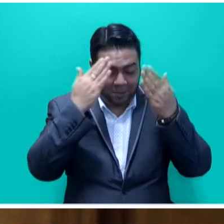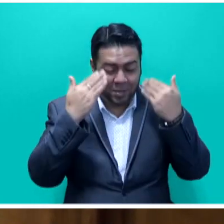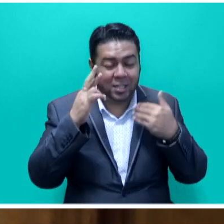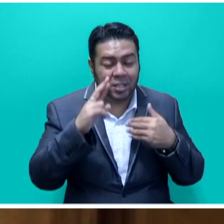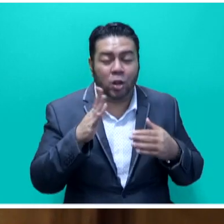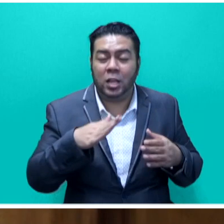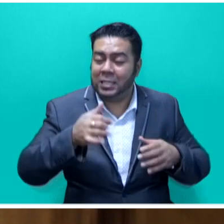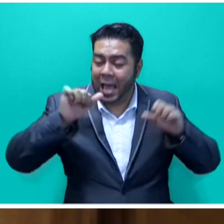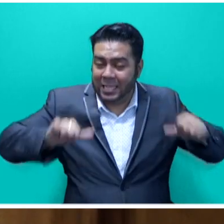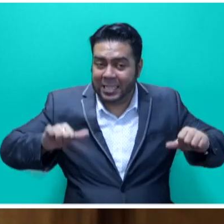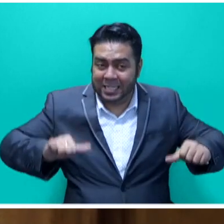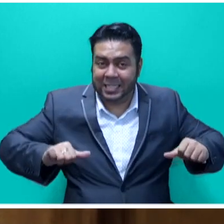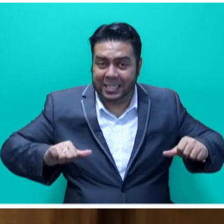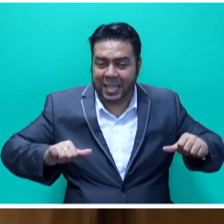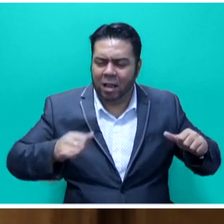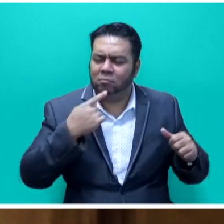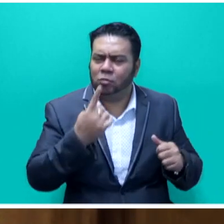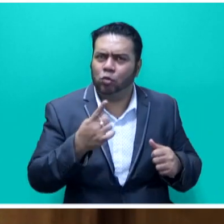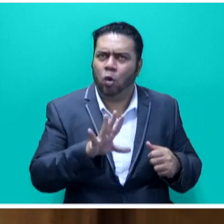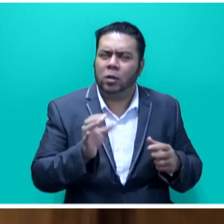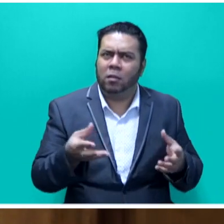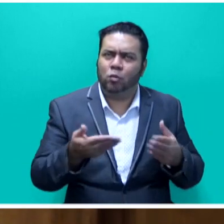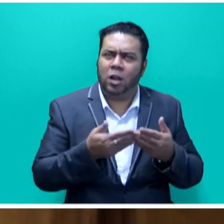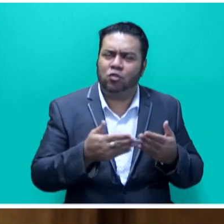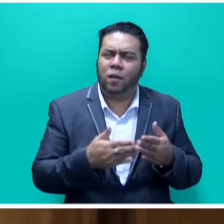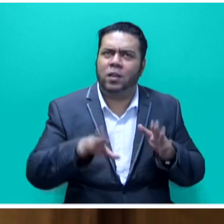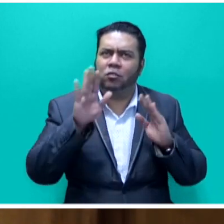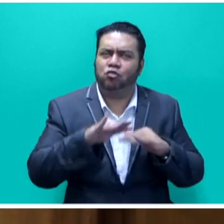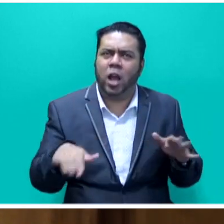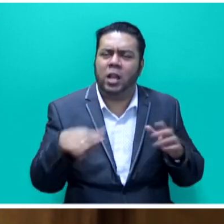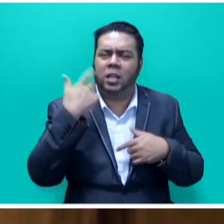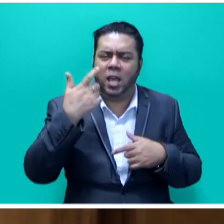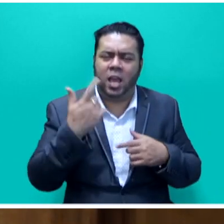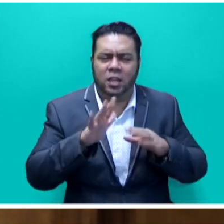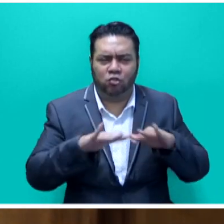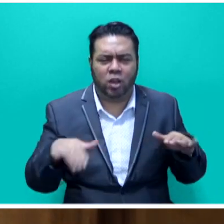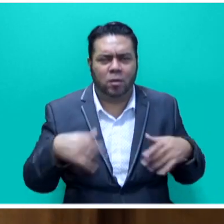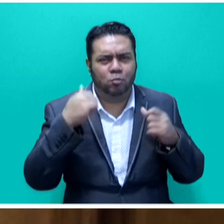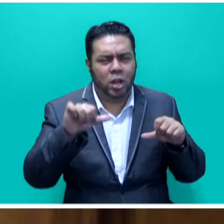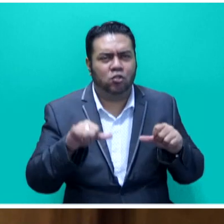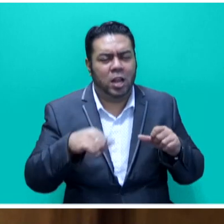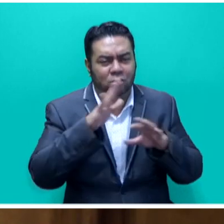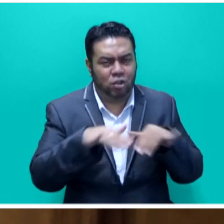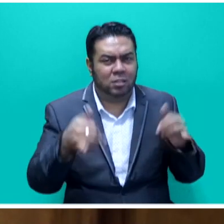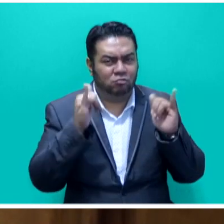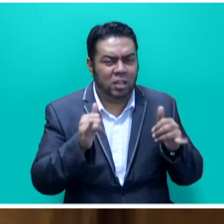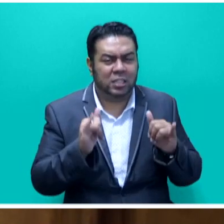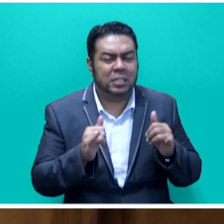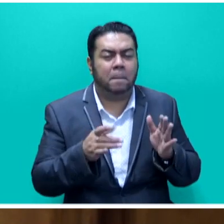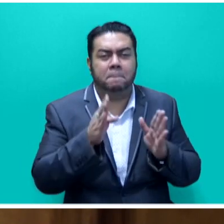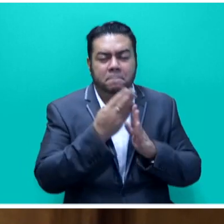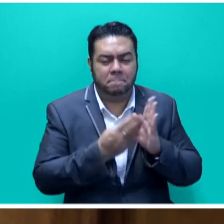Excellency mentioned the introduction of a Child Care and Protection Bill and a Child Justice Bill in the upcoming year, and we at the Ministry